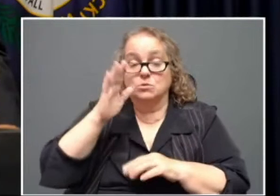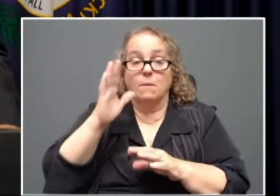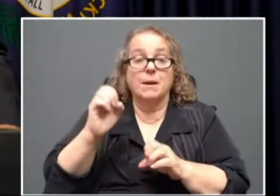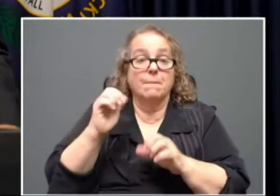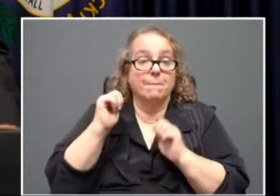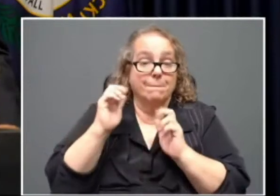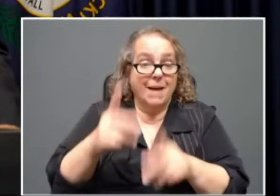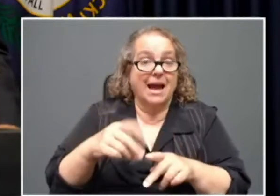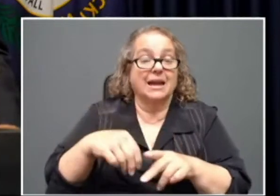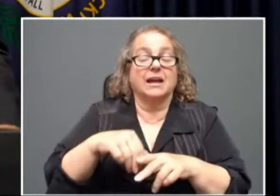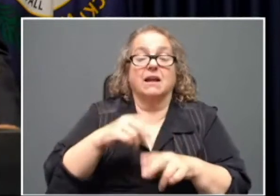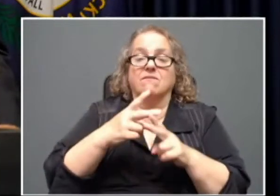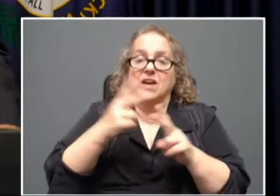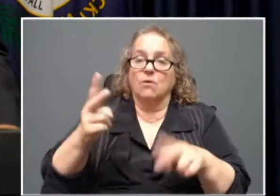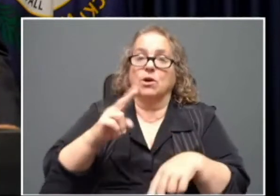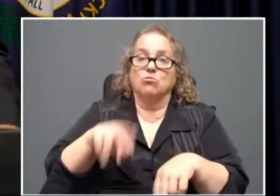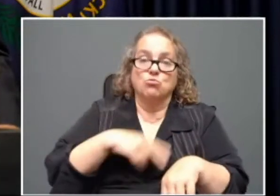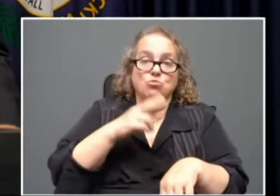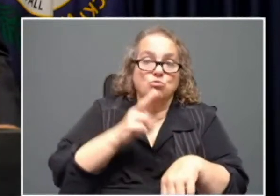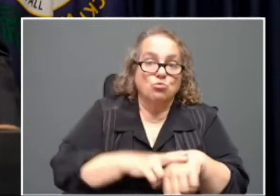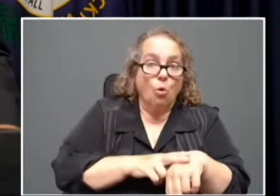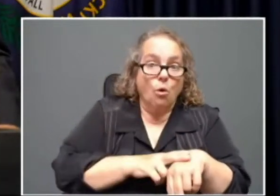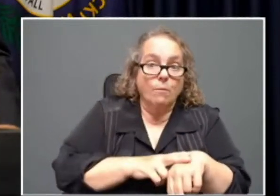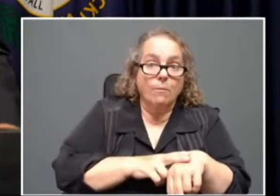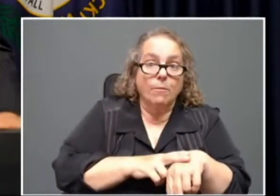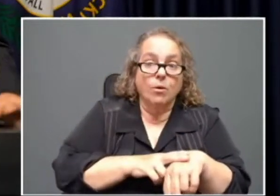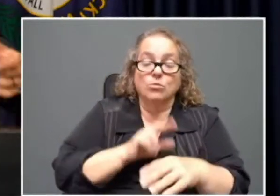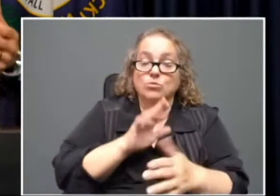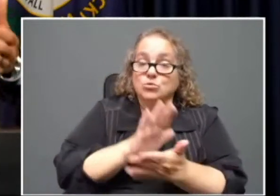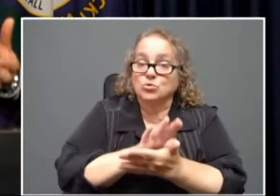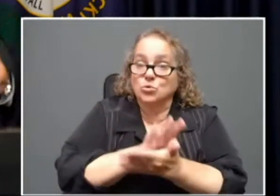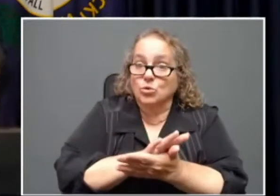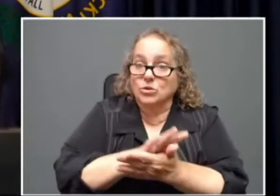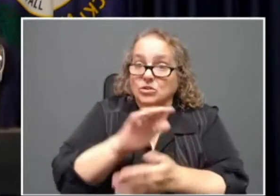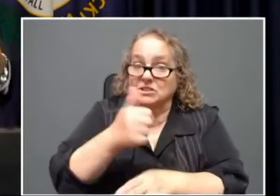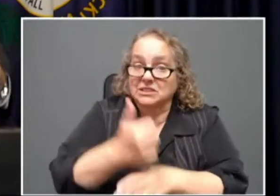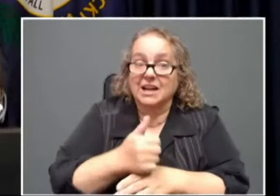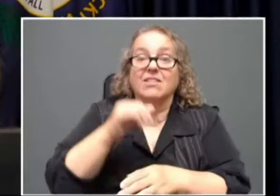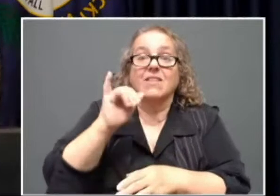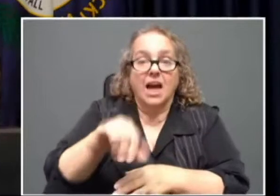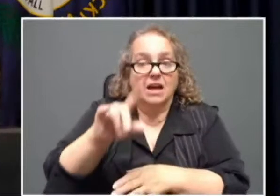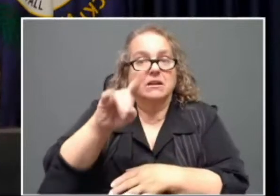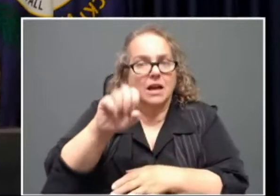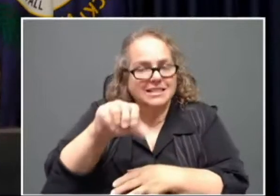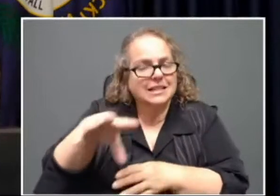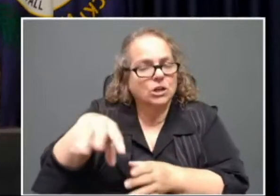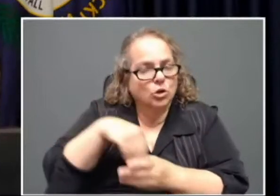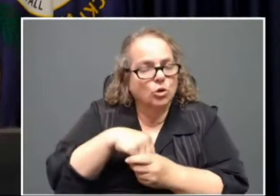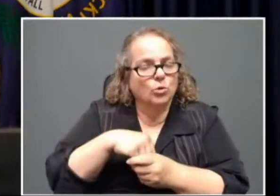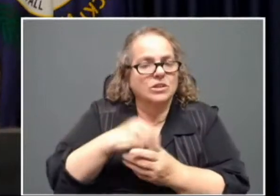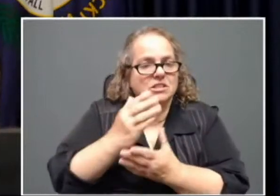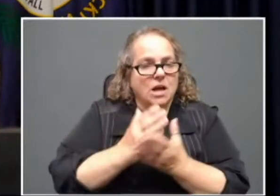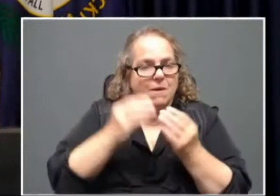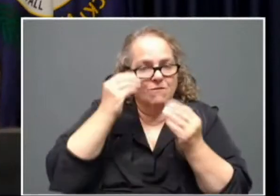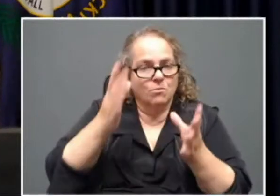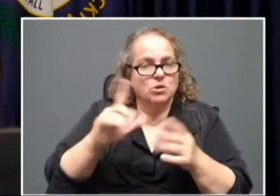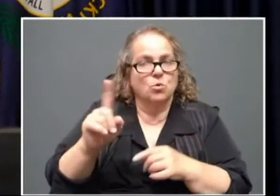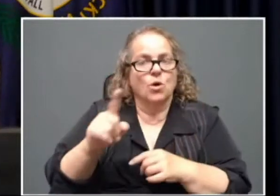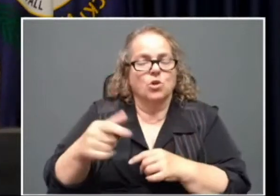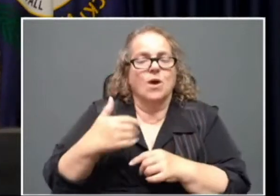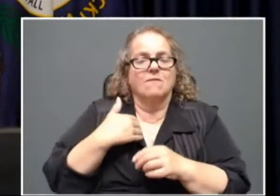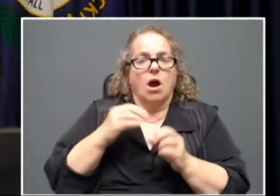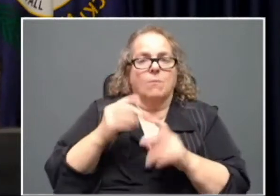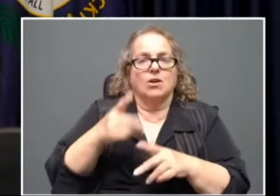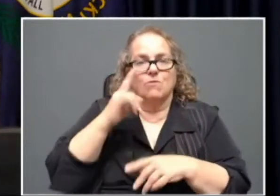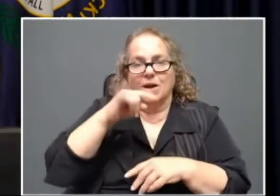normal setting. That does include information where we believe there will be the opportunity for kids younger